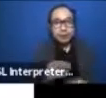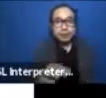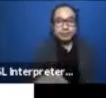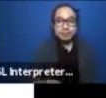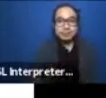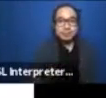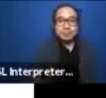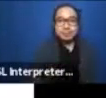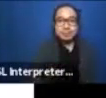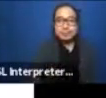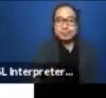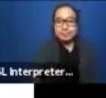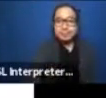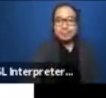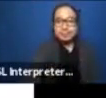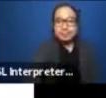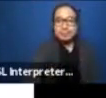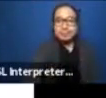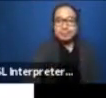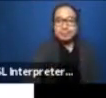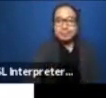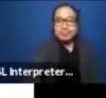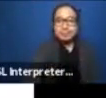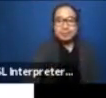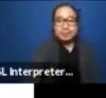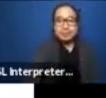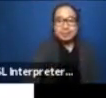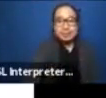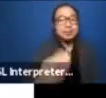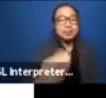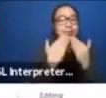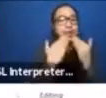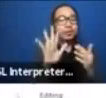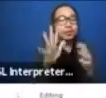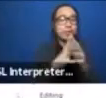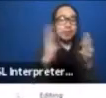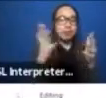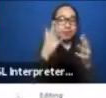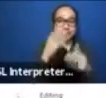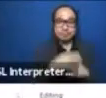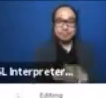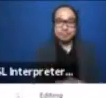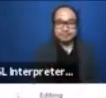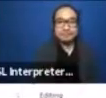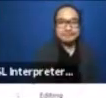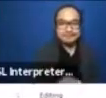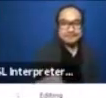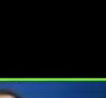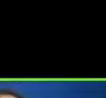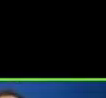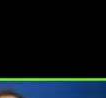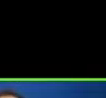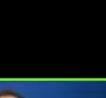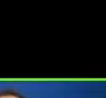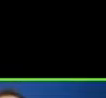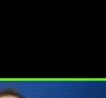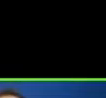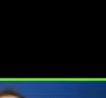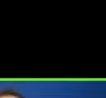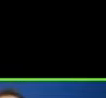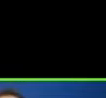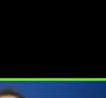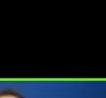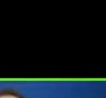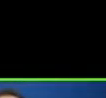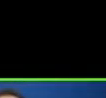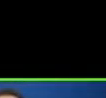Thank you so much, Dr. Ajay, for your study information on SRHR. And most importantly, you have pointed out the need